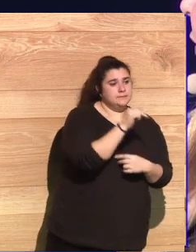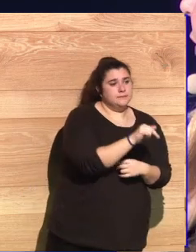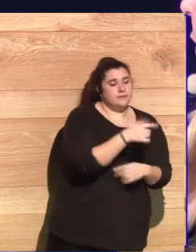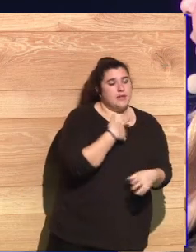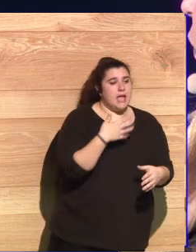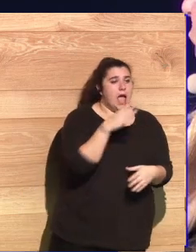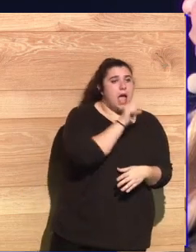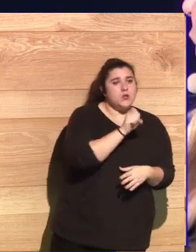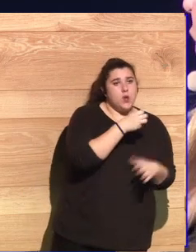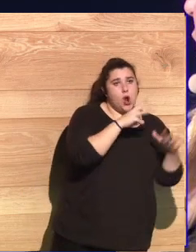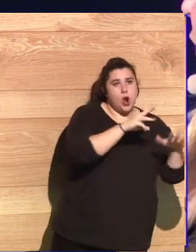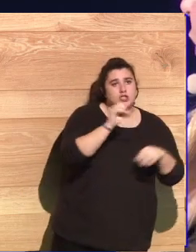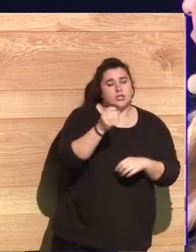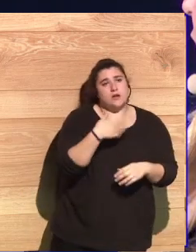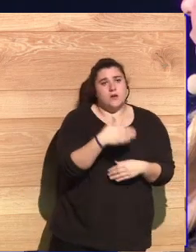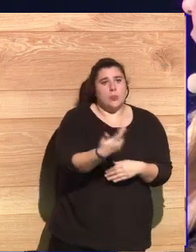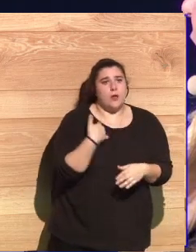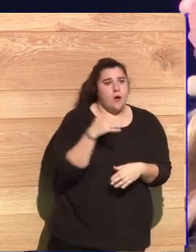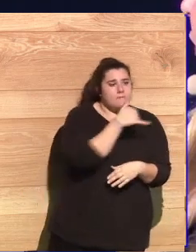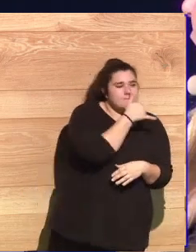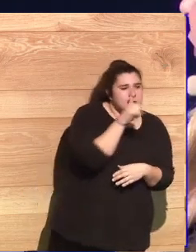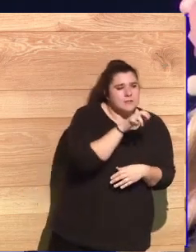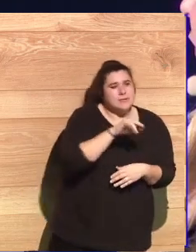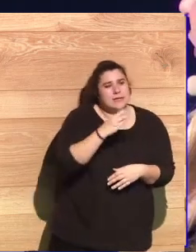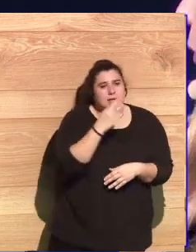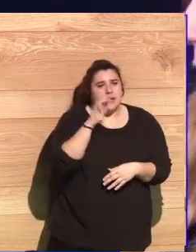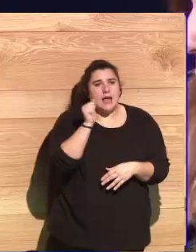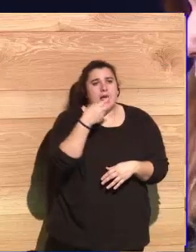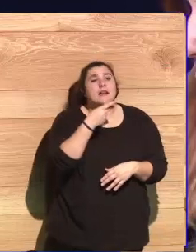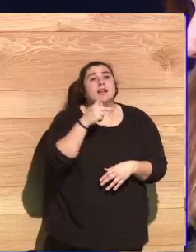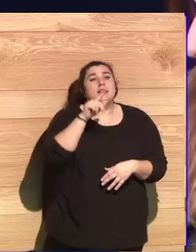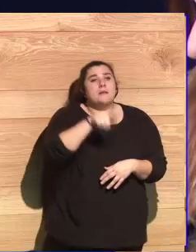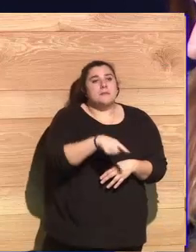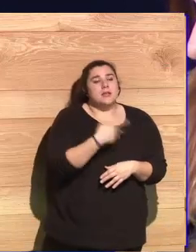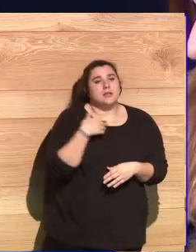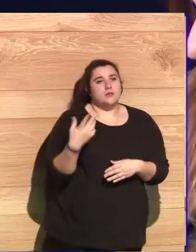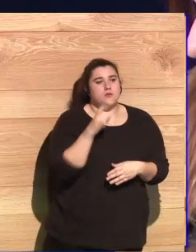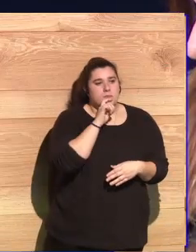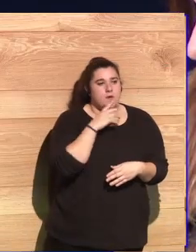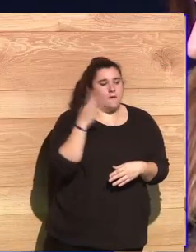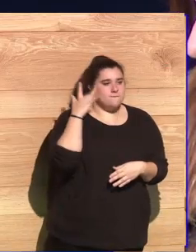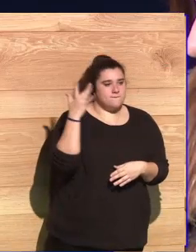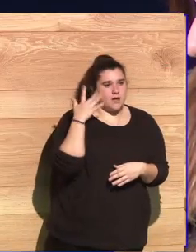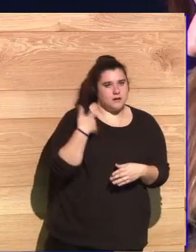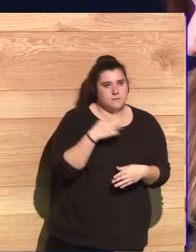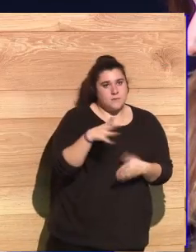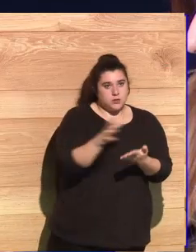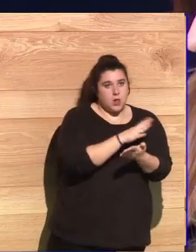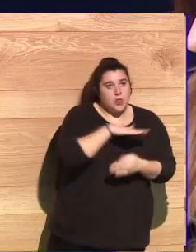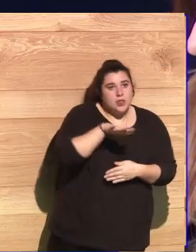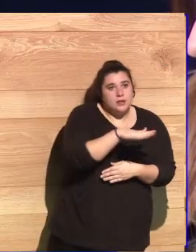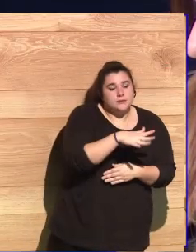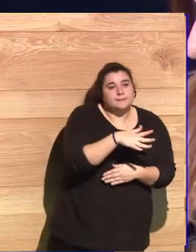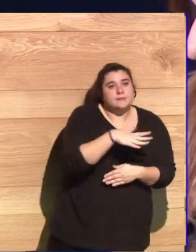crack cocaine epidemic was really taking off. Thank goodness I never got into the smoking and